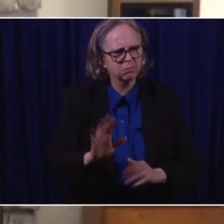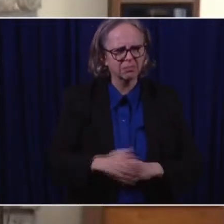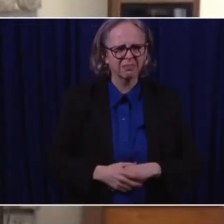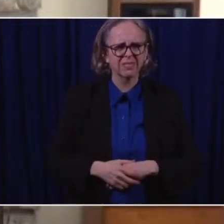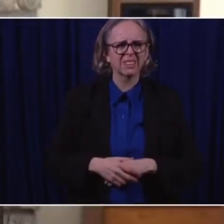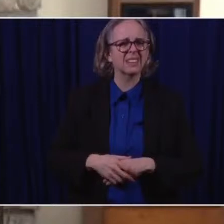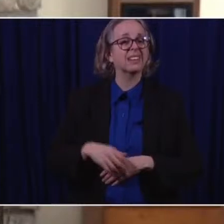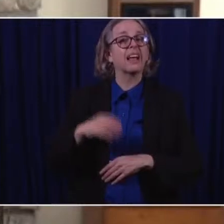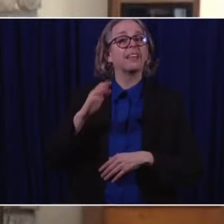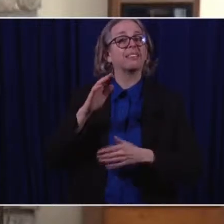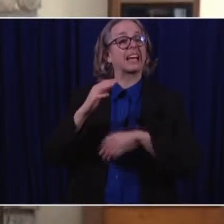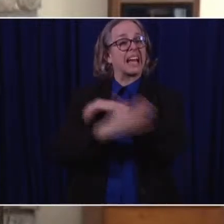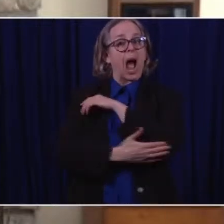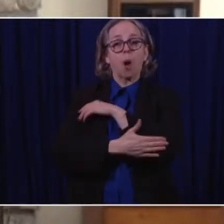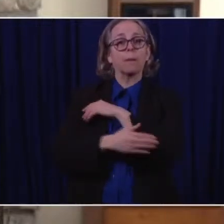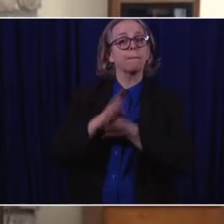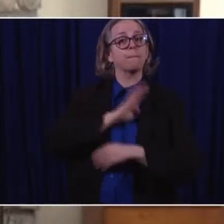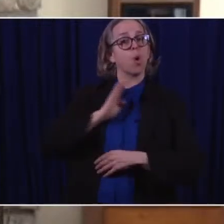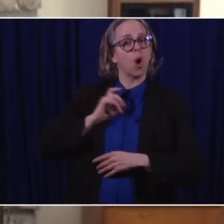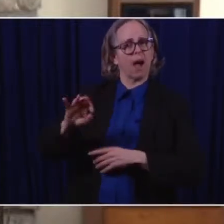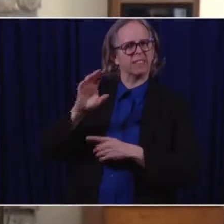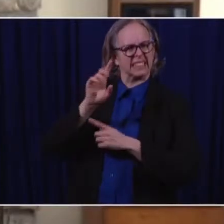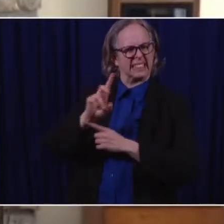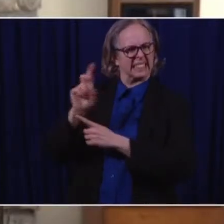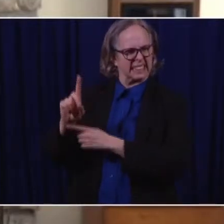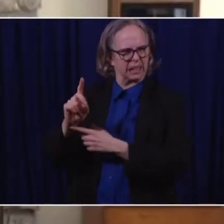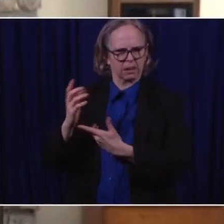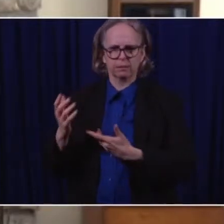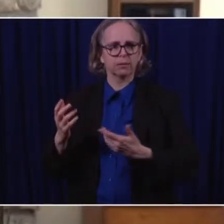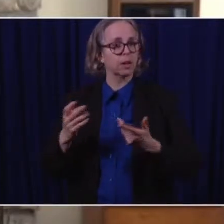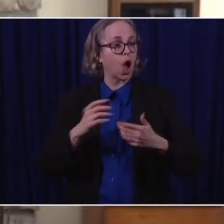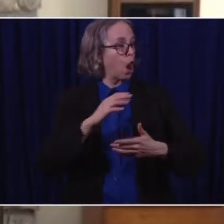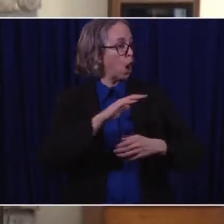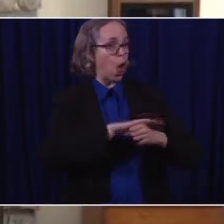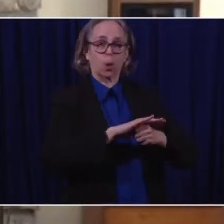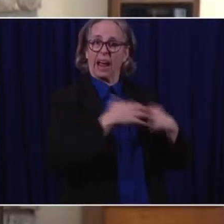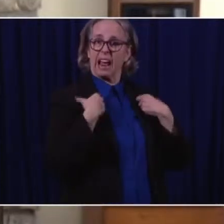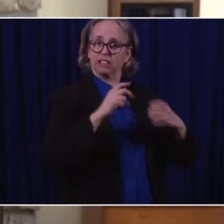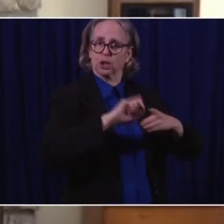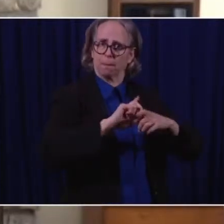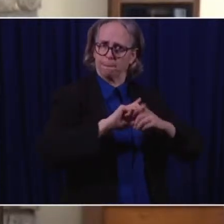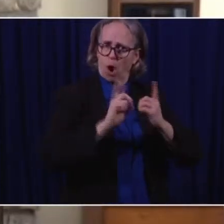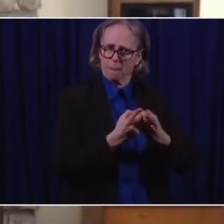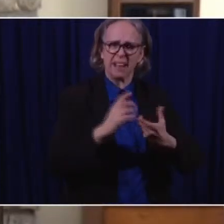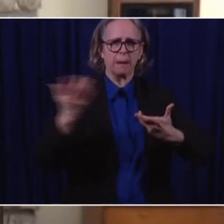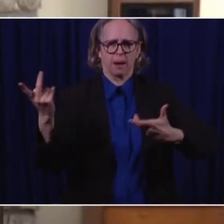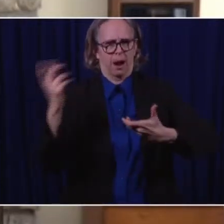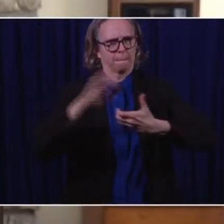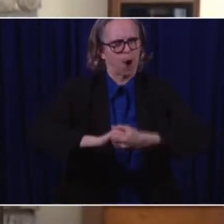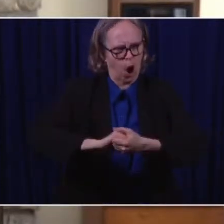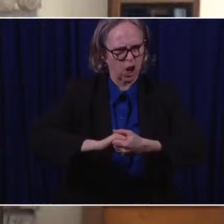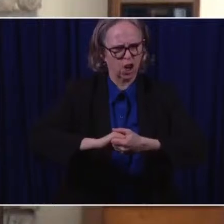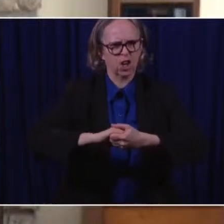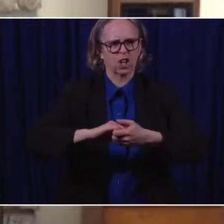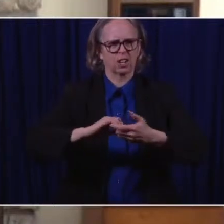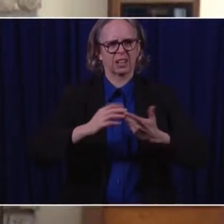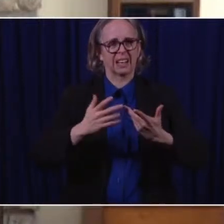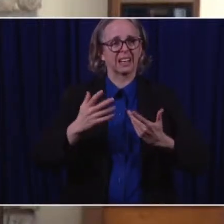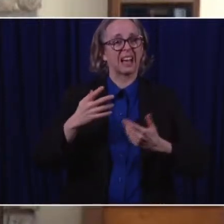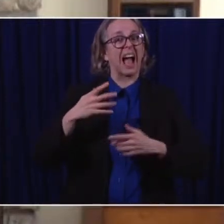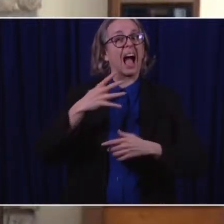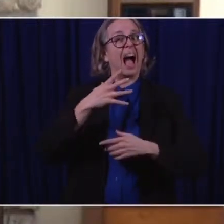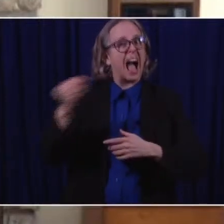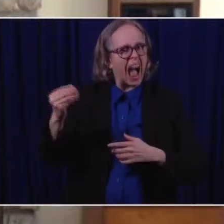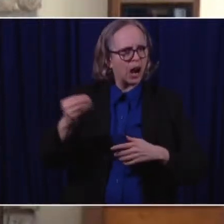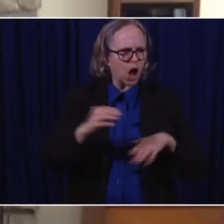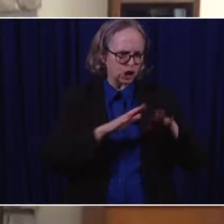in partnership with local health departments, and I want to point out, partnership with our children's hospitals, have worked